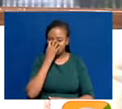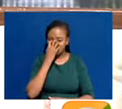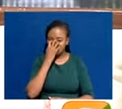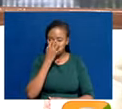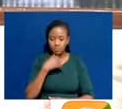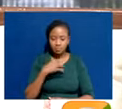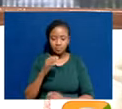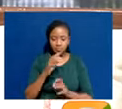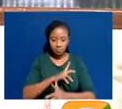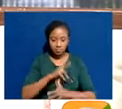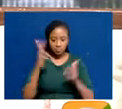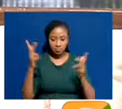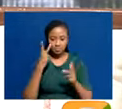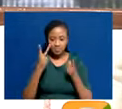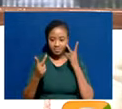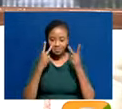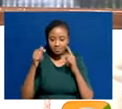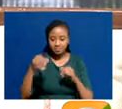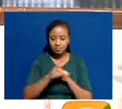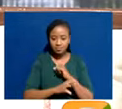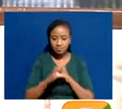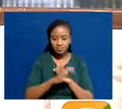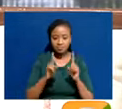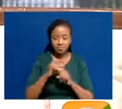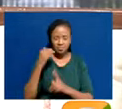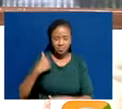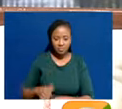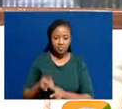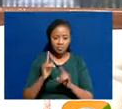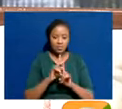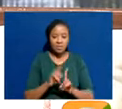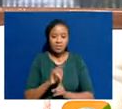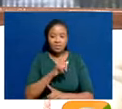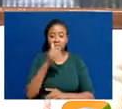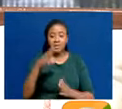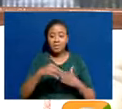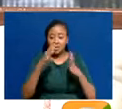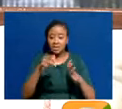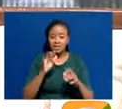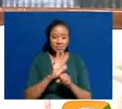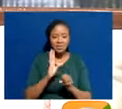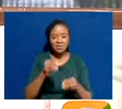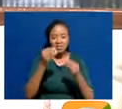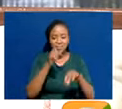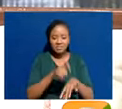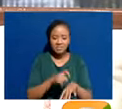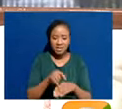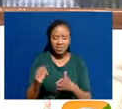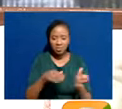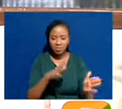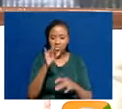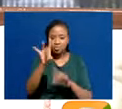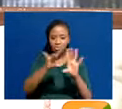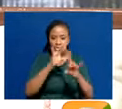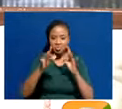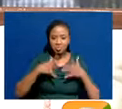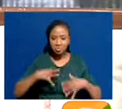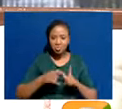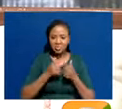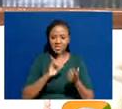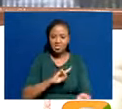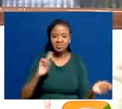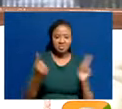country. I have good intentions for Nairobi. And and the leaders we chose, let's give them a chance. You can't choose people and start beating them